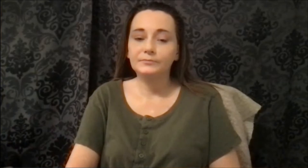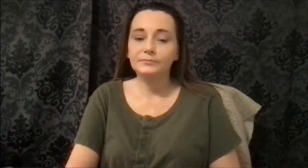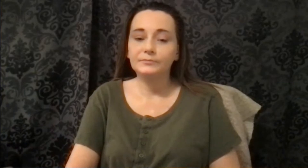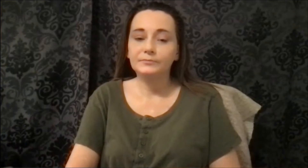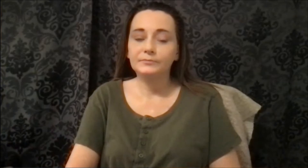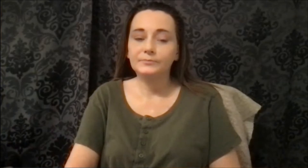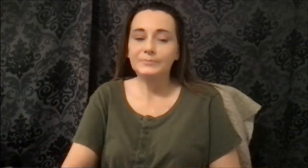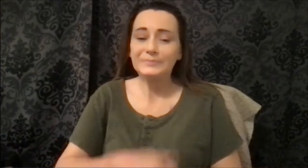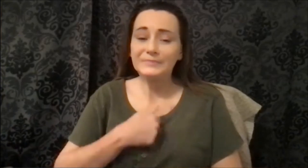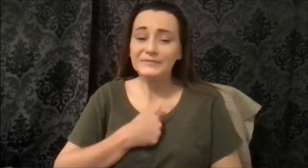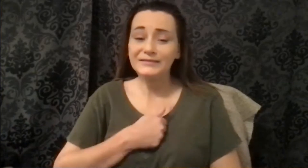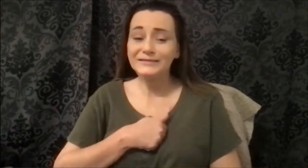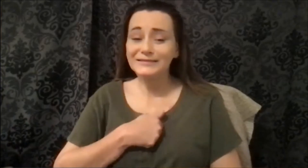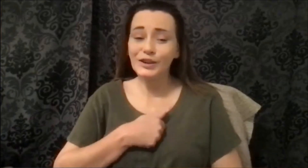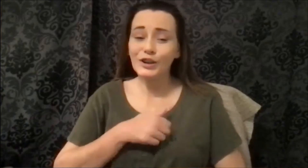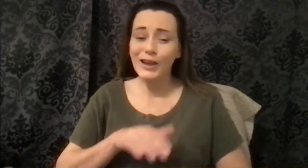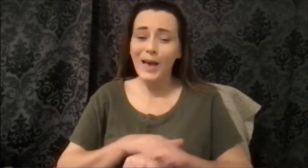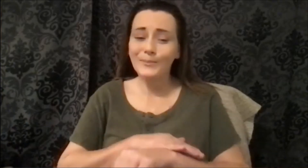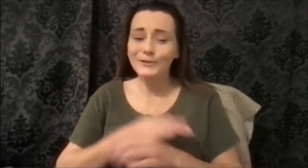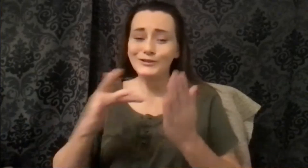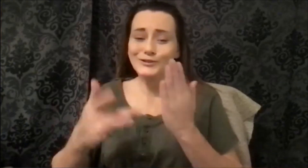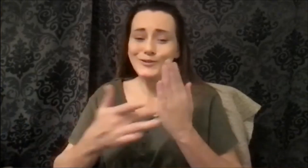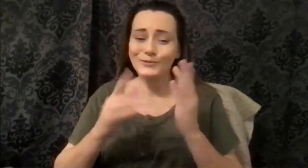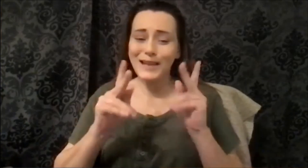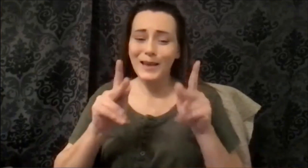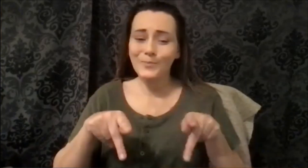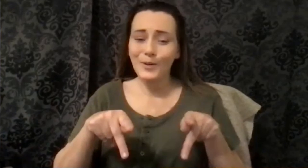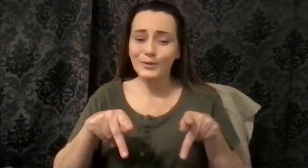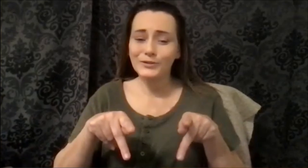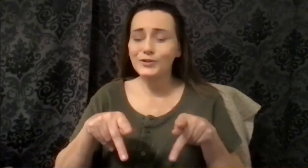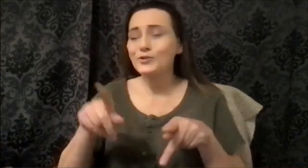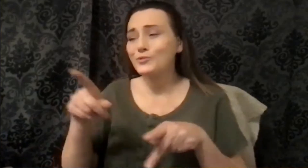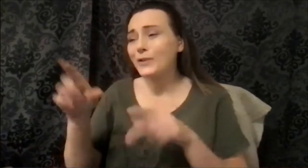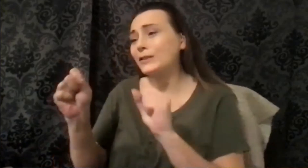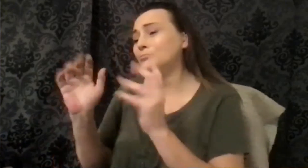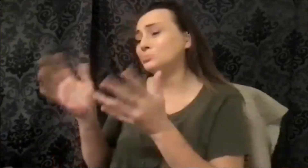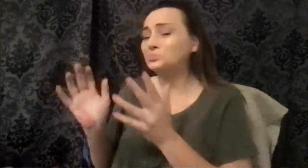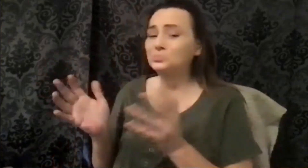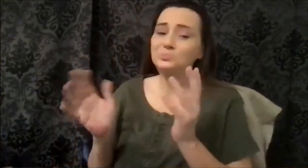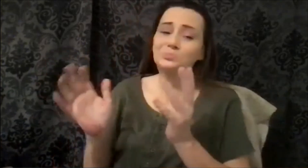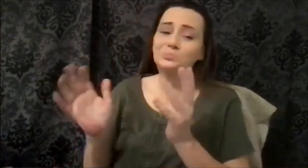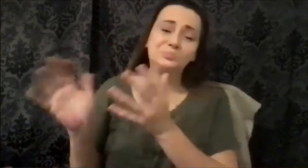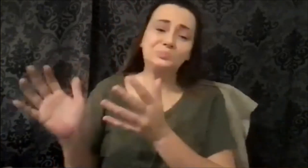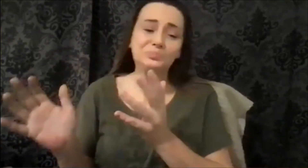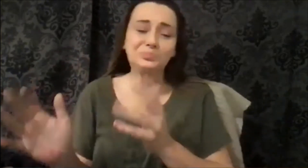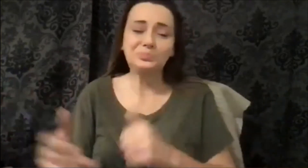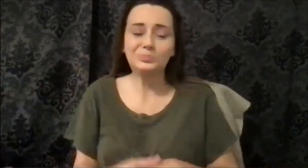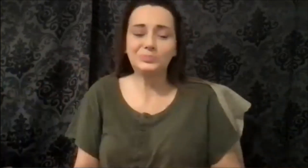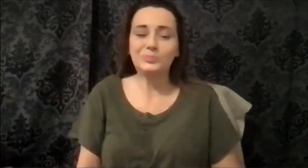Sorry, a slow techie person here. Talks amongst yourselves. Take your time.